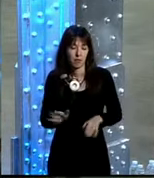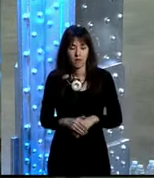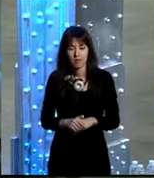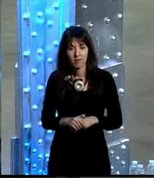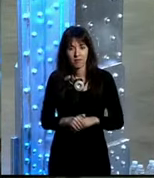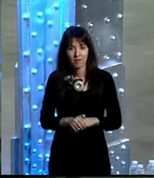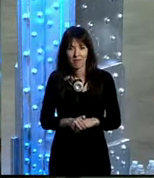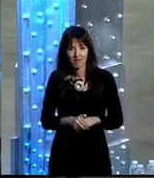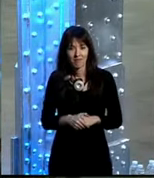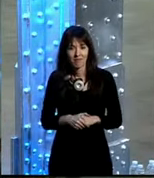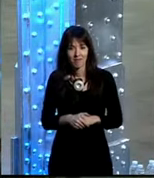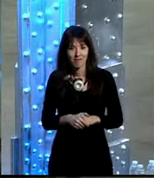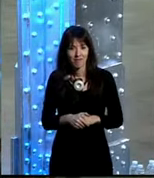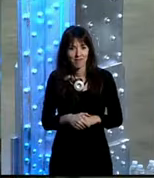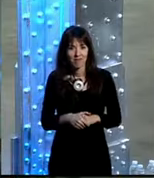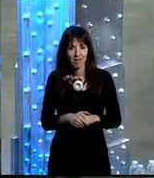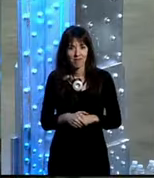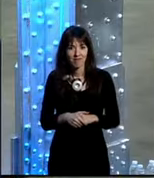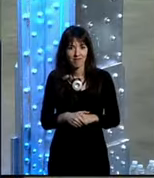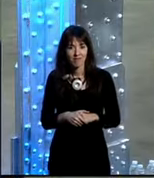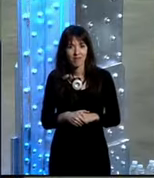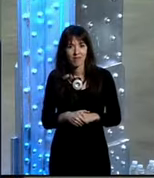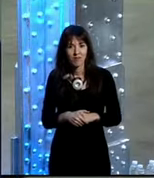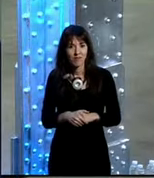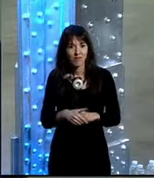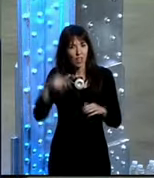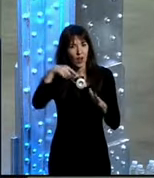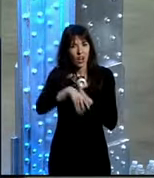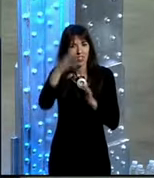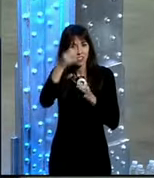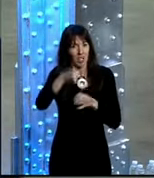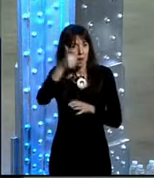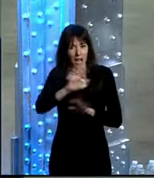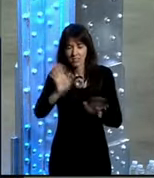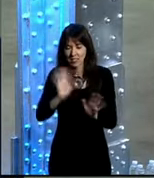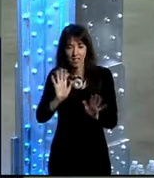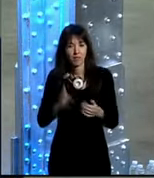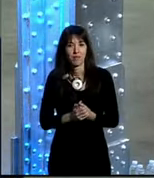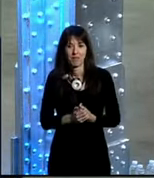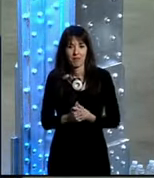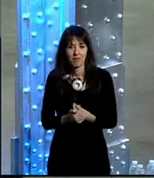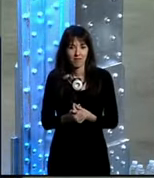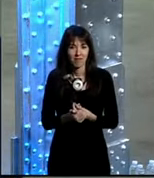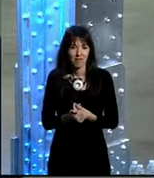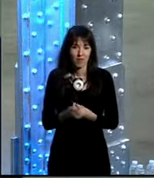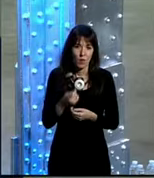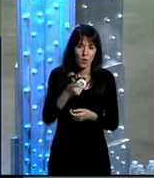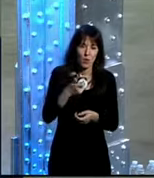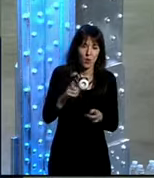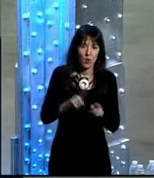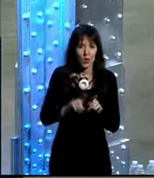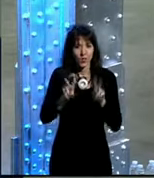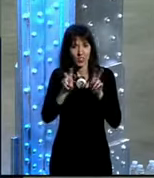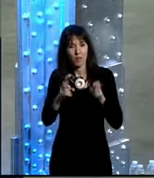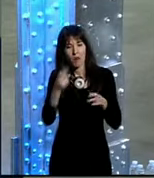And not go further into that, since it's a bog field of God. I'll stay out of it. I'll do what I